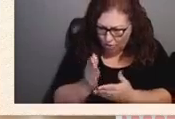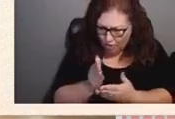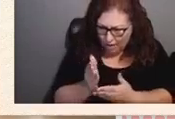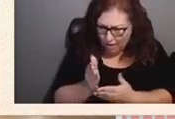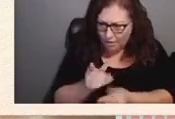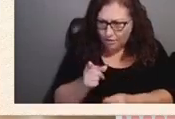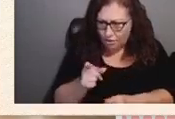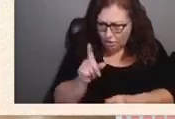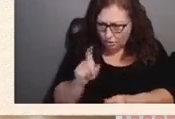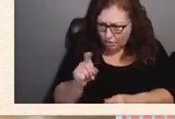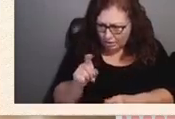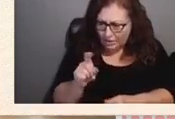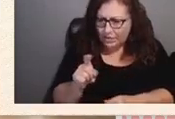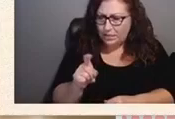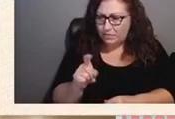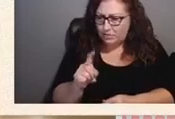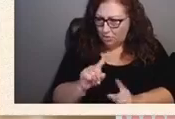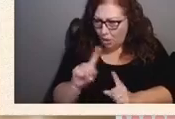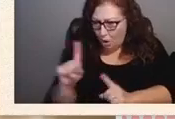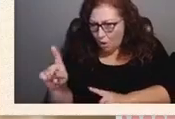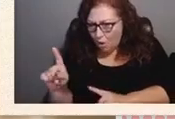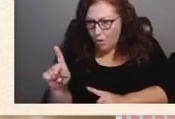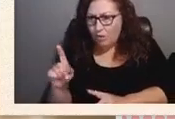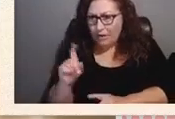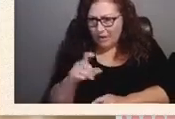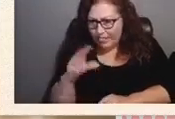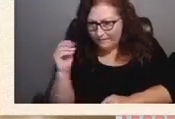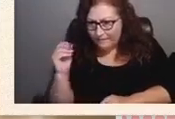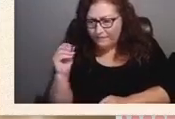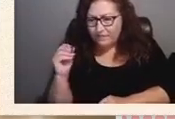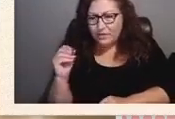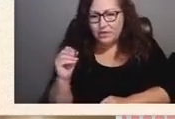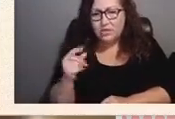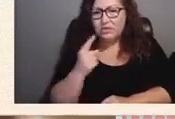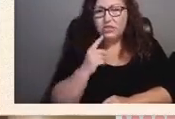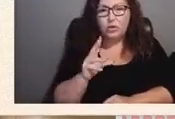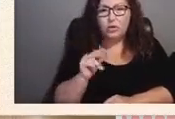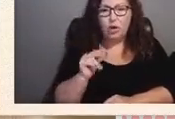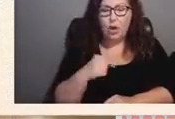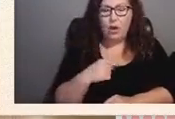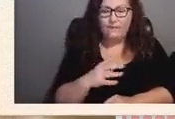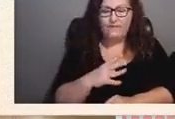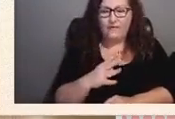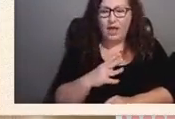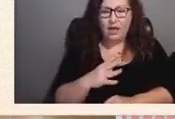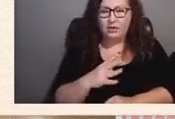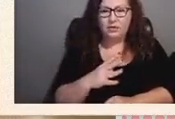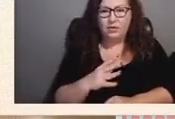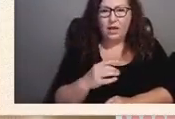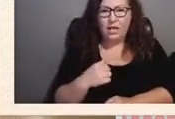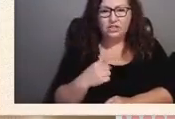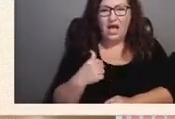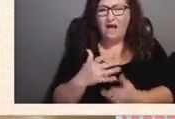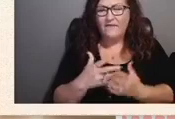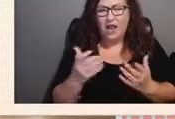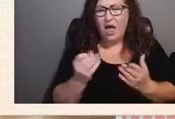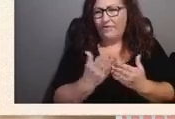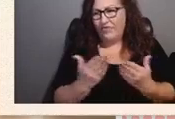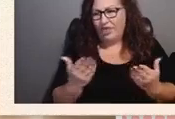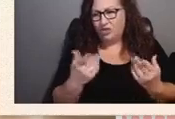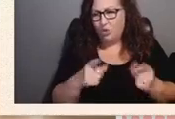step out? Do you need to leave?" And she said, "No, I'm fine. It's just I have a lot of stuff going on."